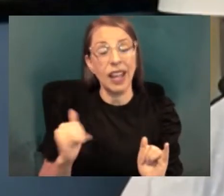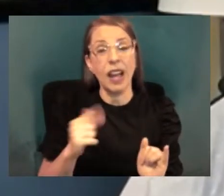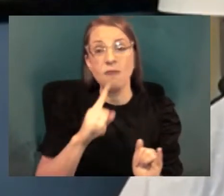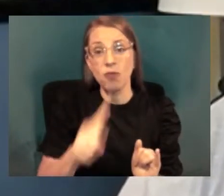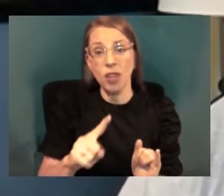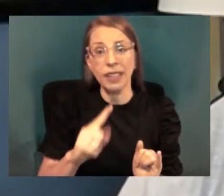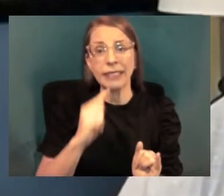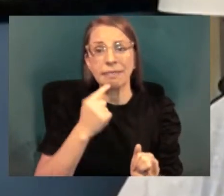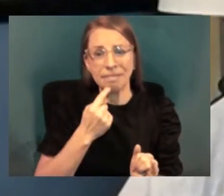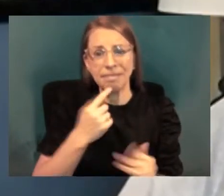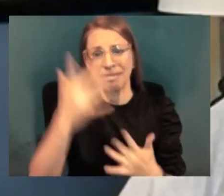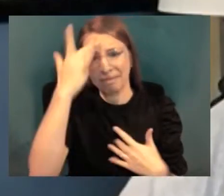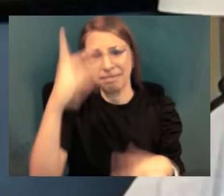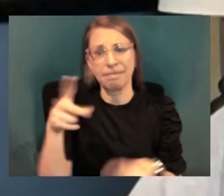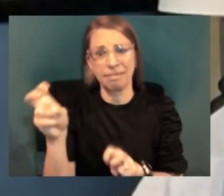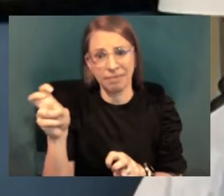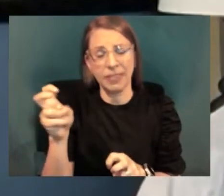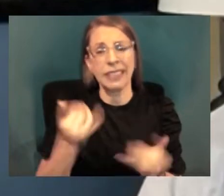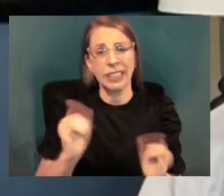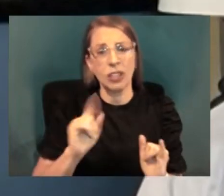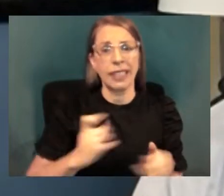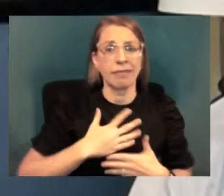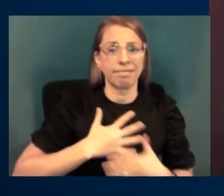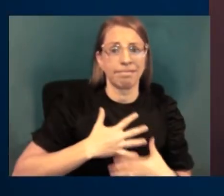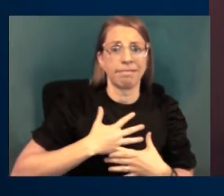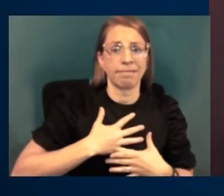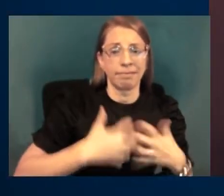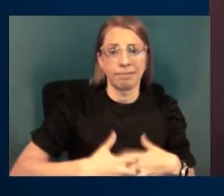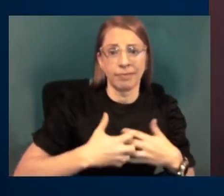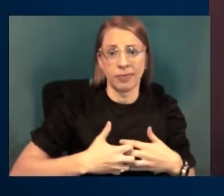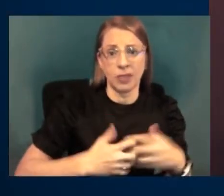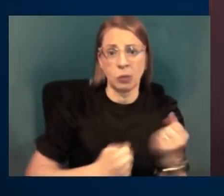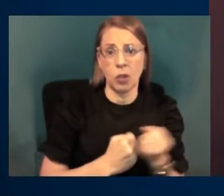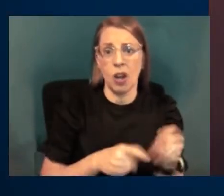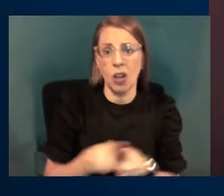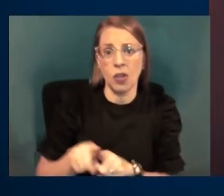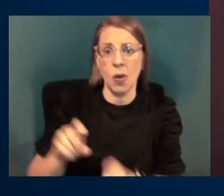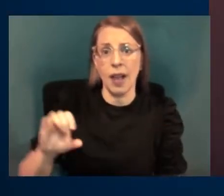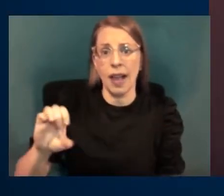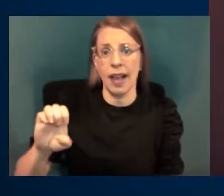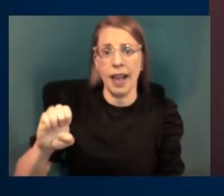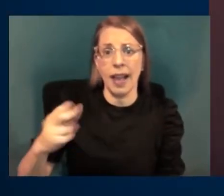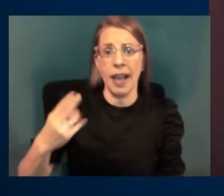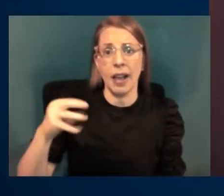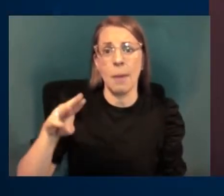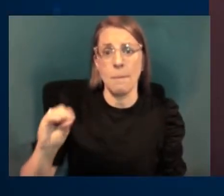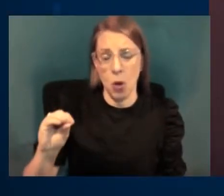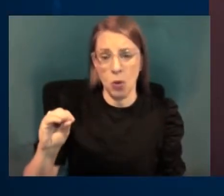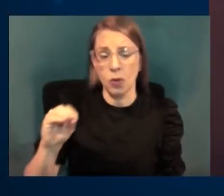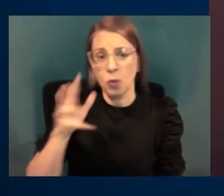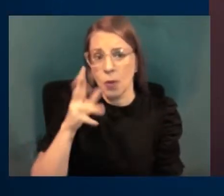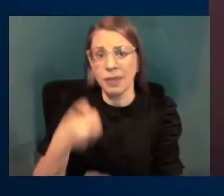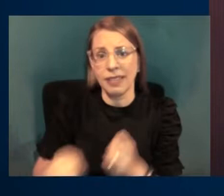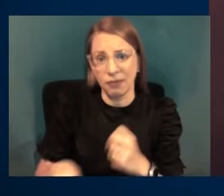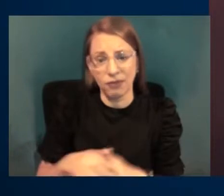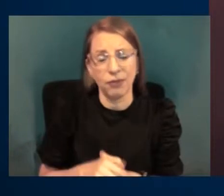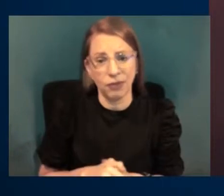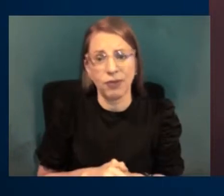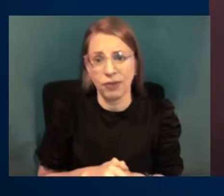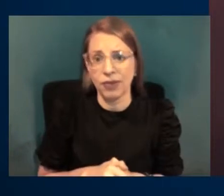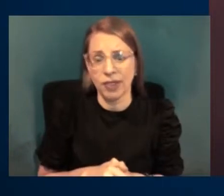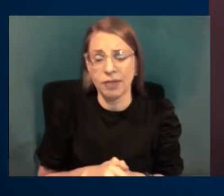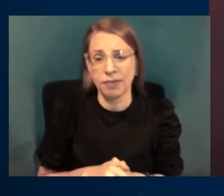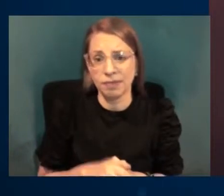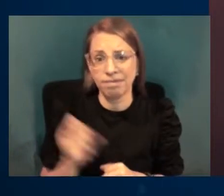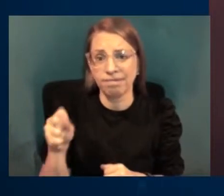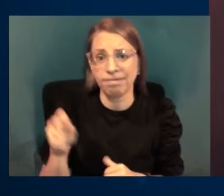requiring ventilatory support and, of course, ECMO. Yeah, that ECMO thing is going to be tough. Hopefully that'll end up going okay. So a